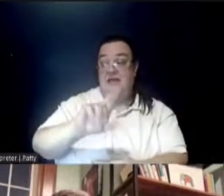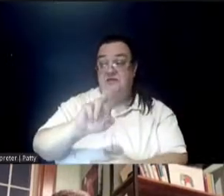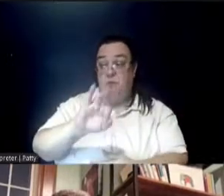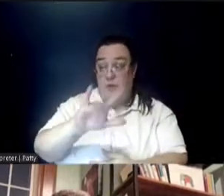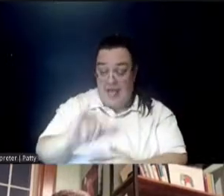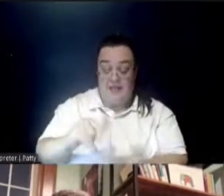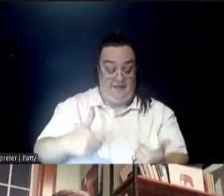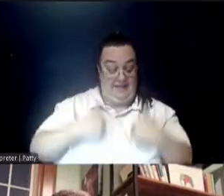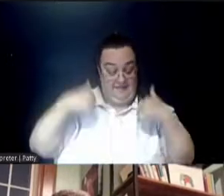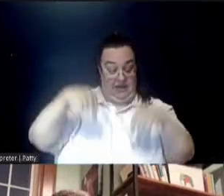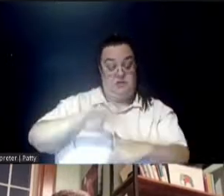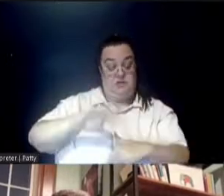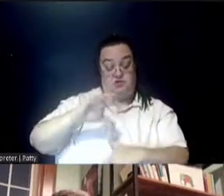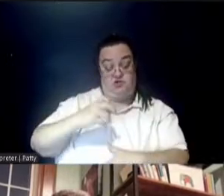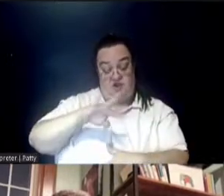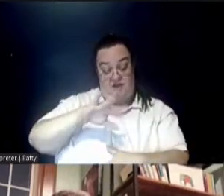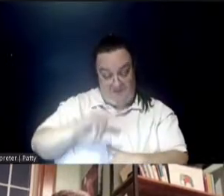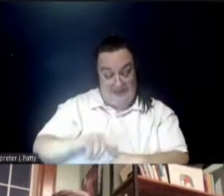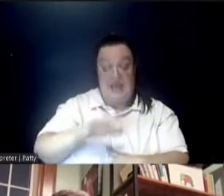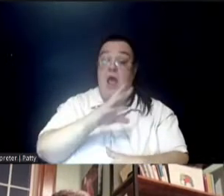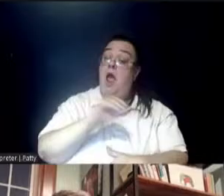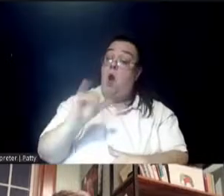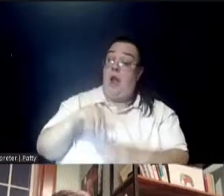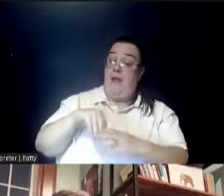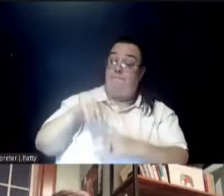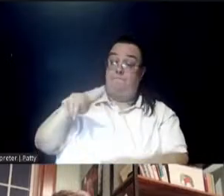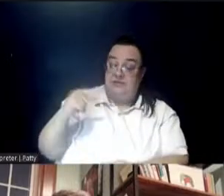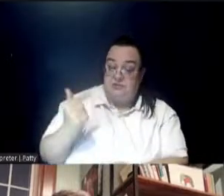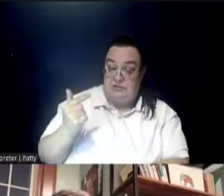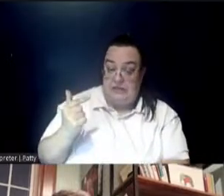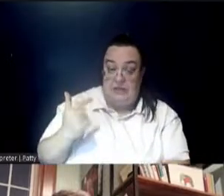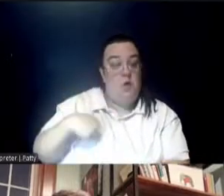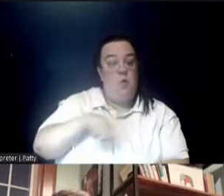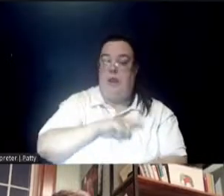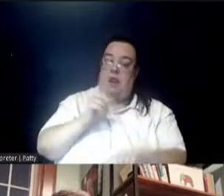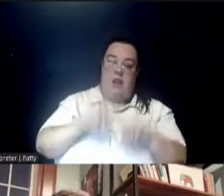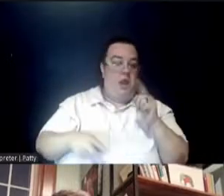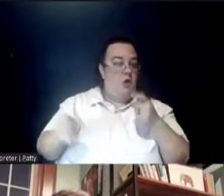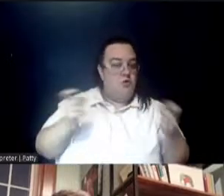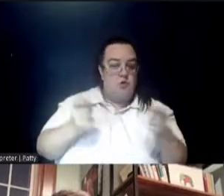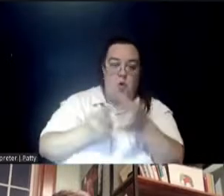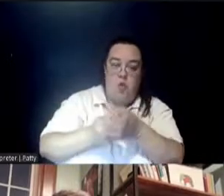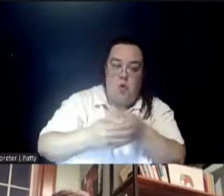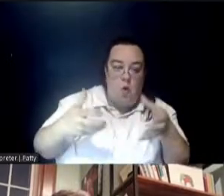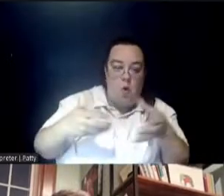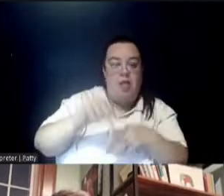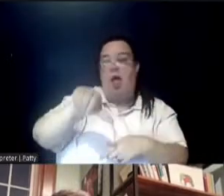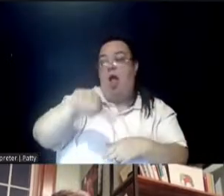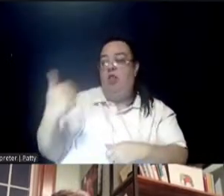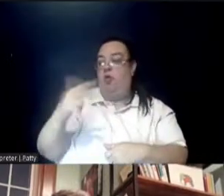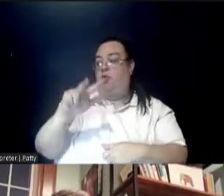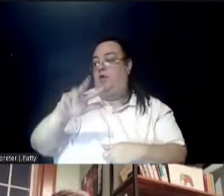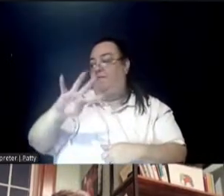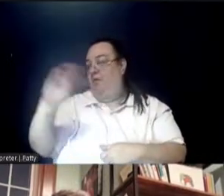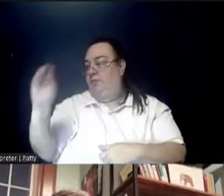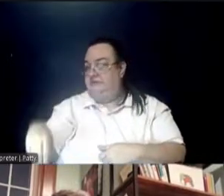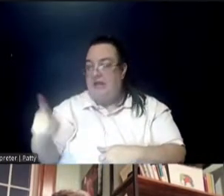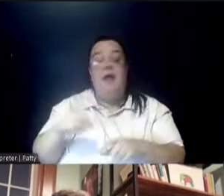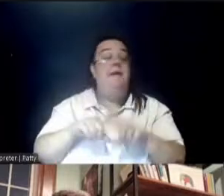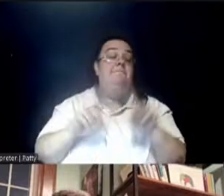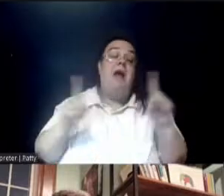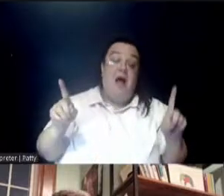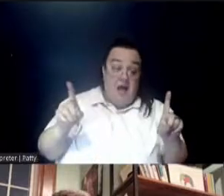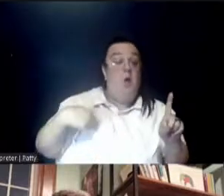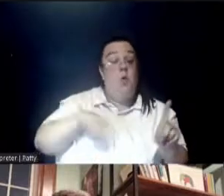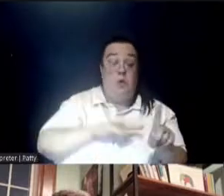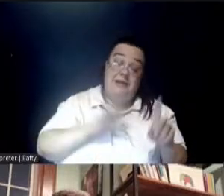Cheverly and in Prince George's. We can't control the growth in the other 34%, but we